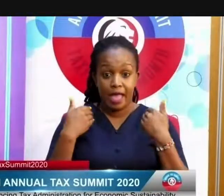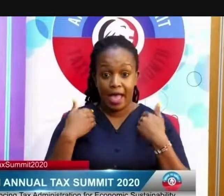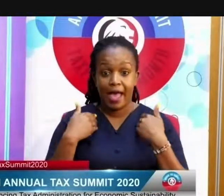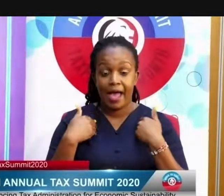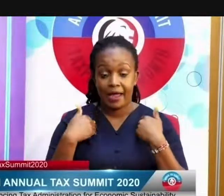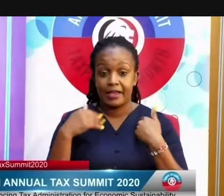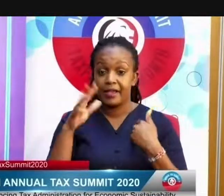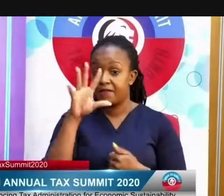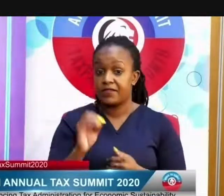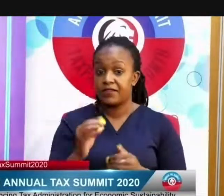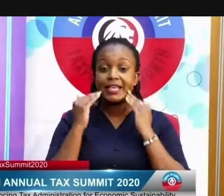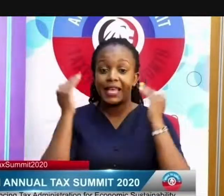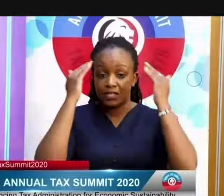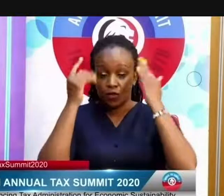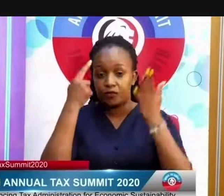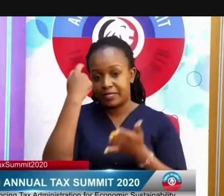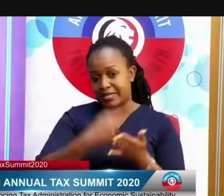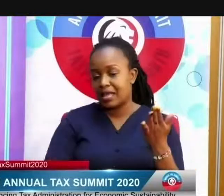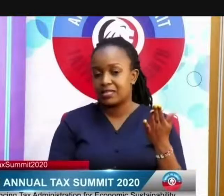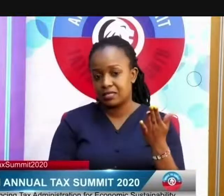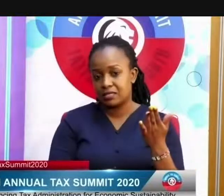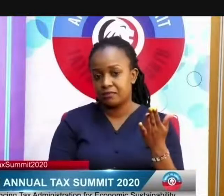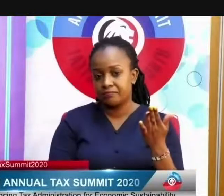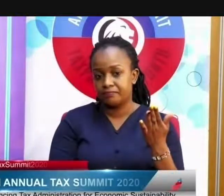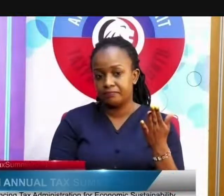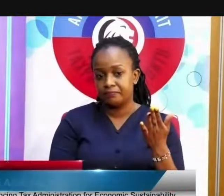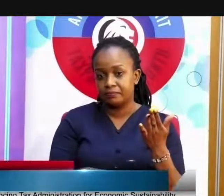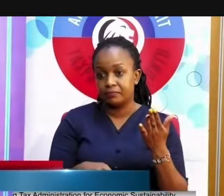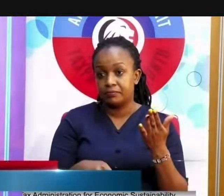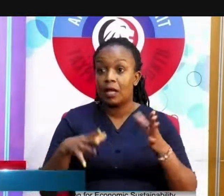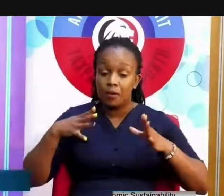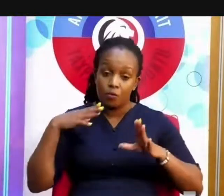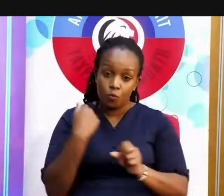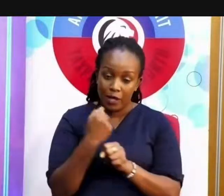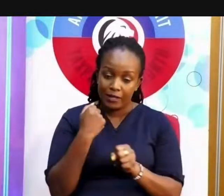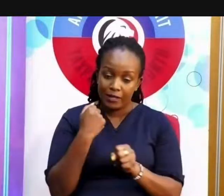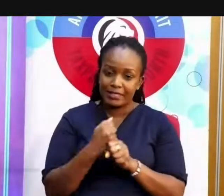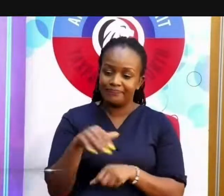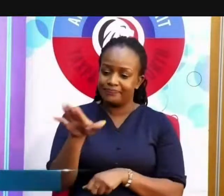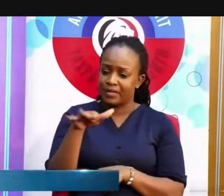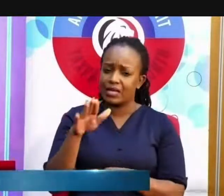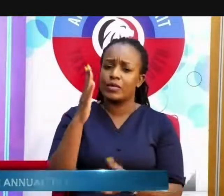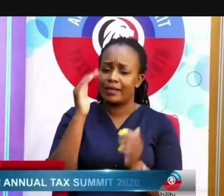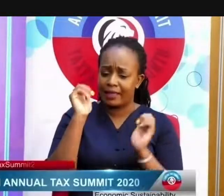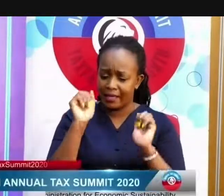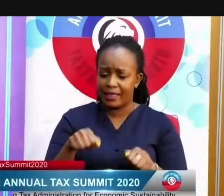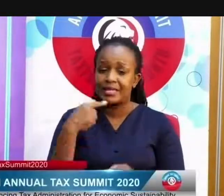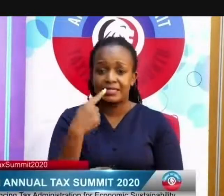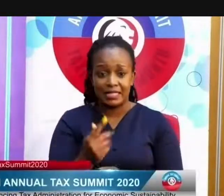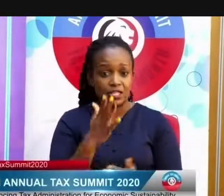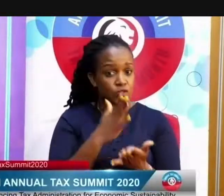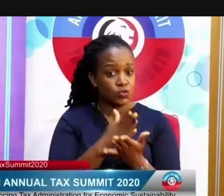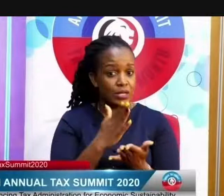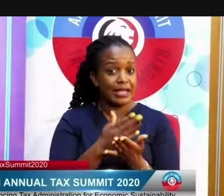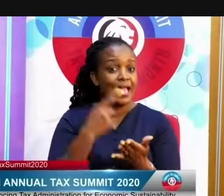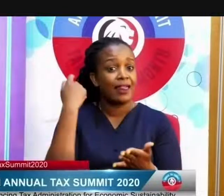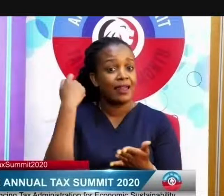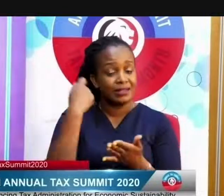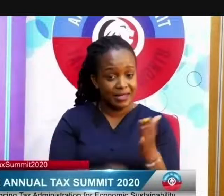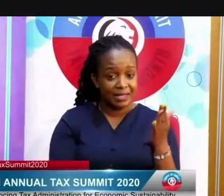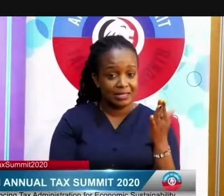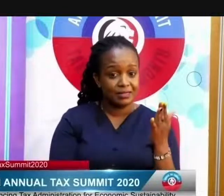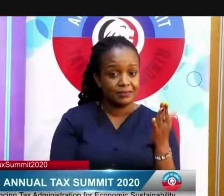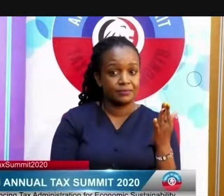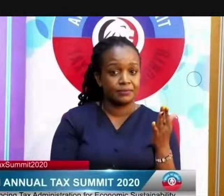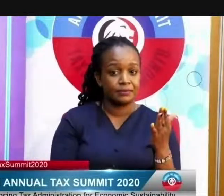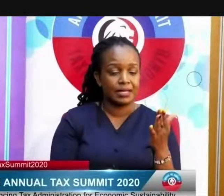lockdown. And it became clear that tax administrations and revenue authorities took huge